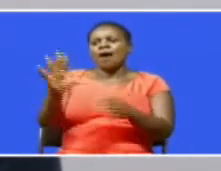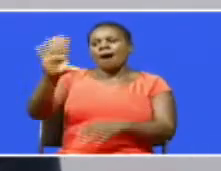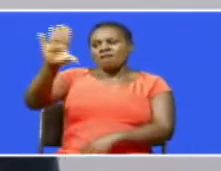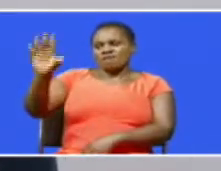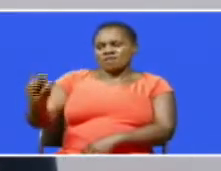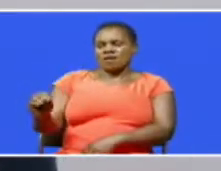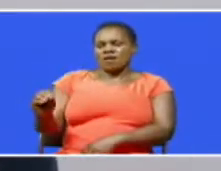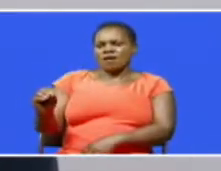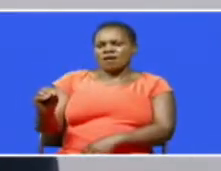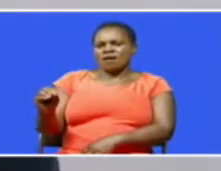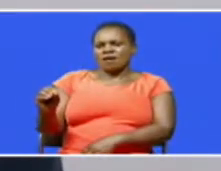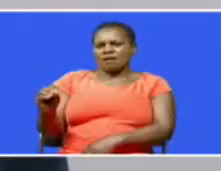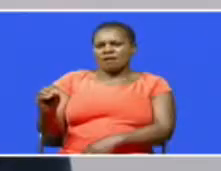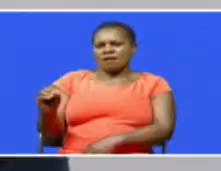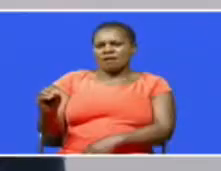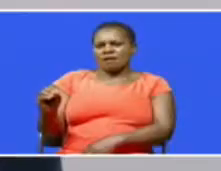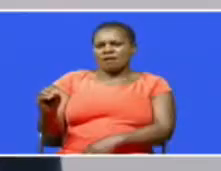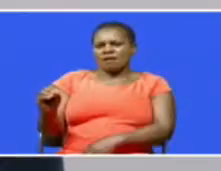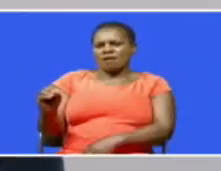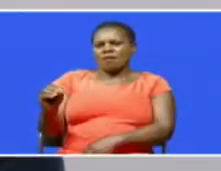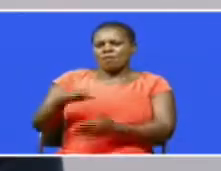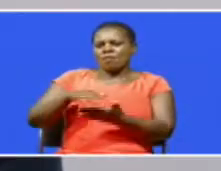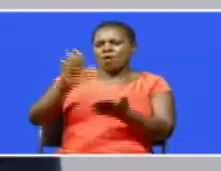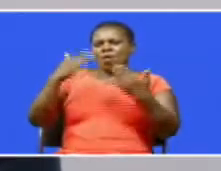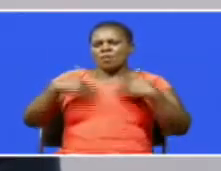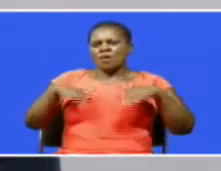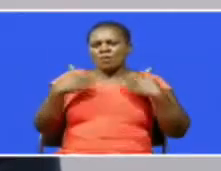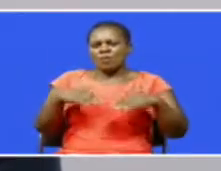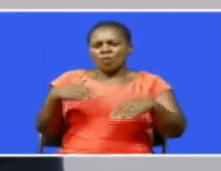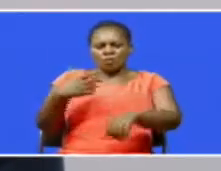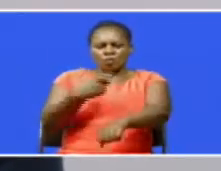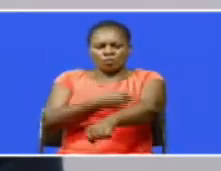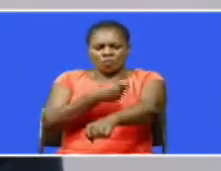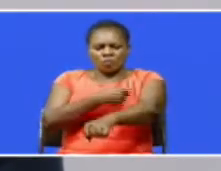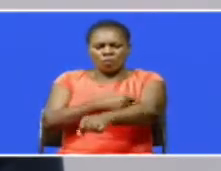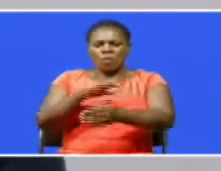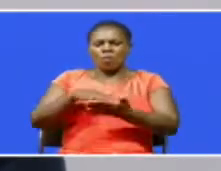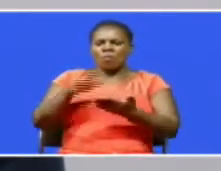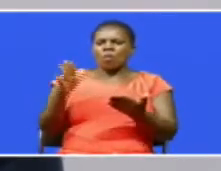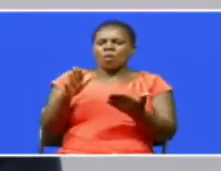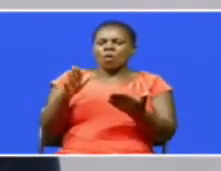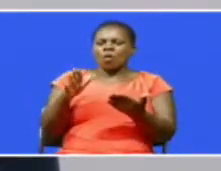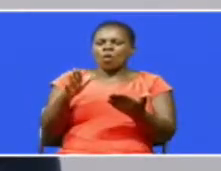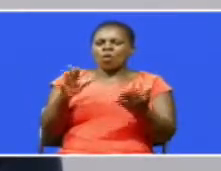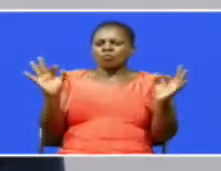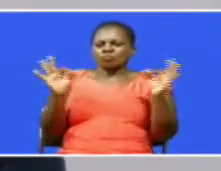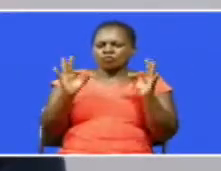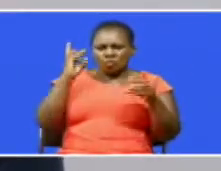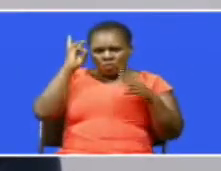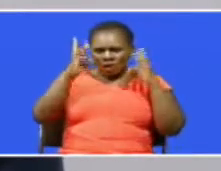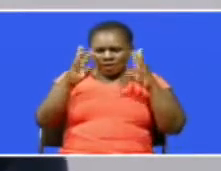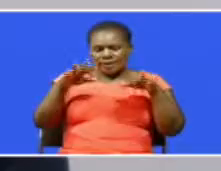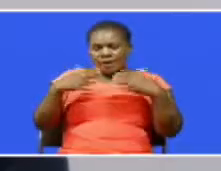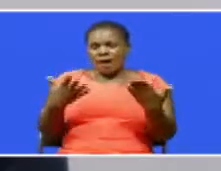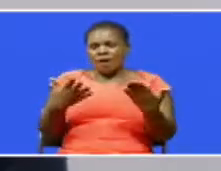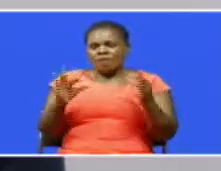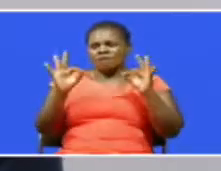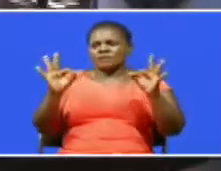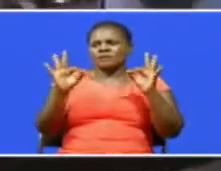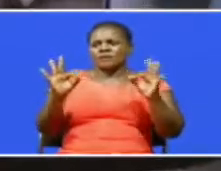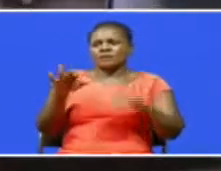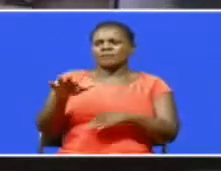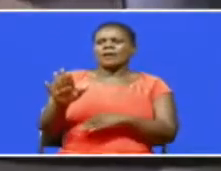Africa. And so, you know, the more people learn about vaccines, the more amazed they should be about how fantastic they